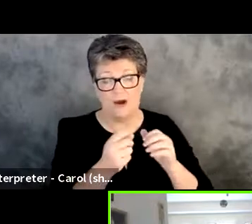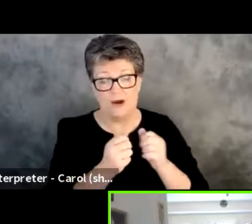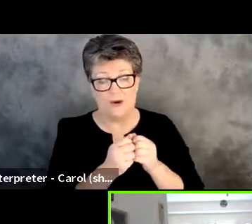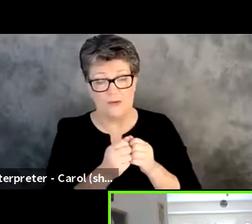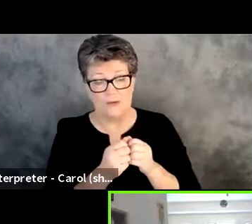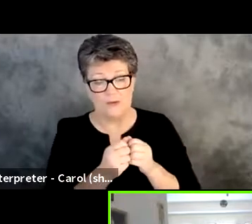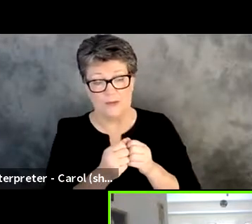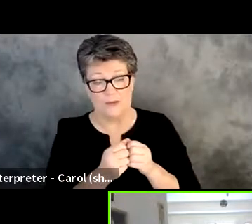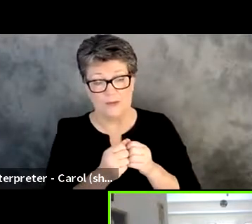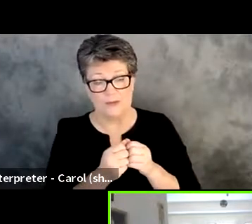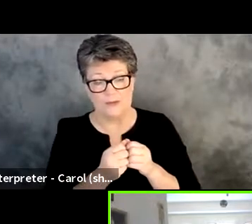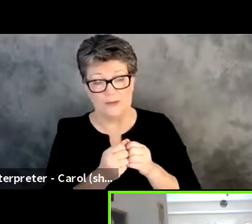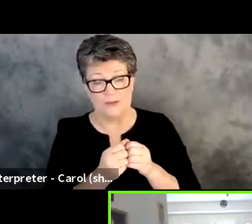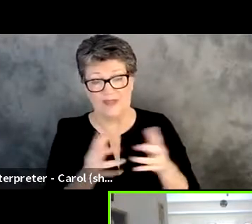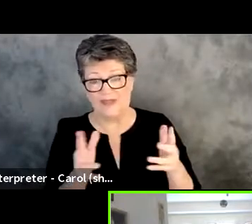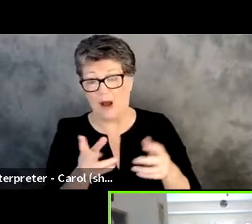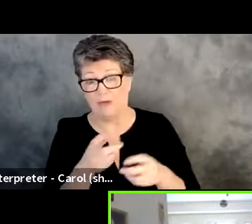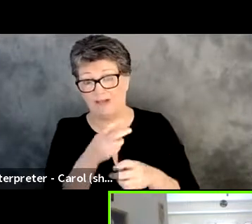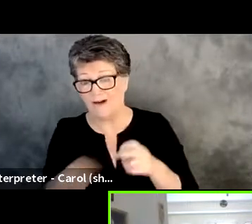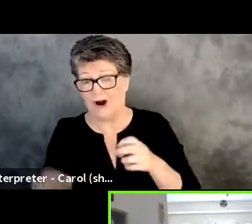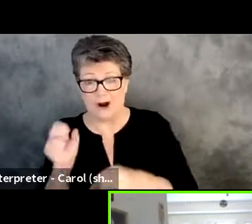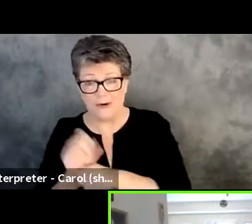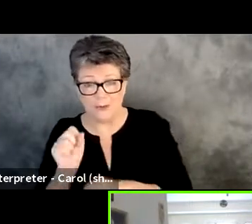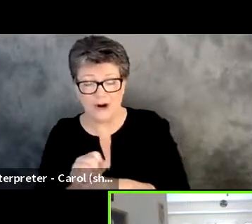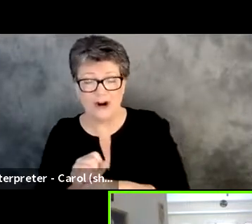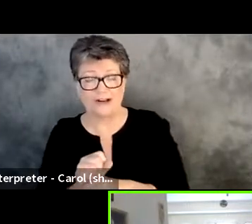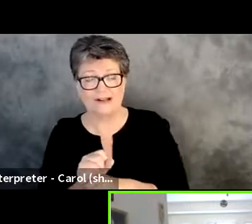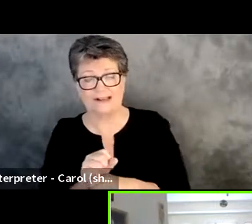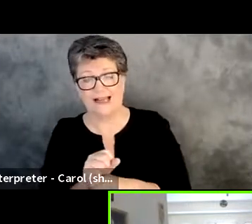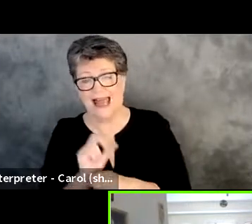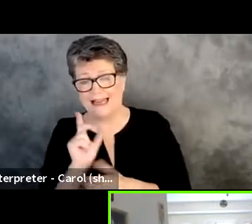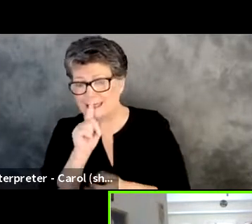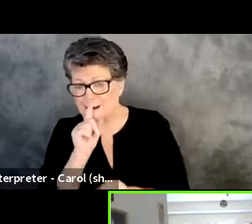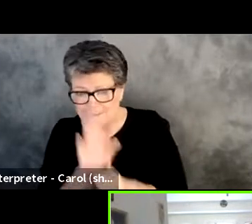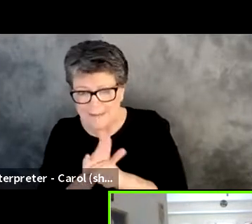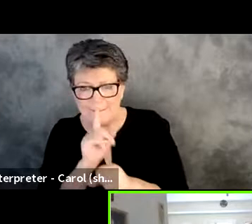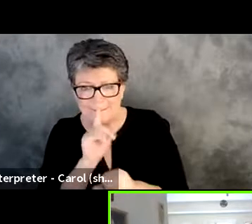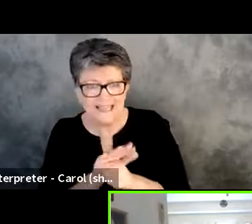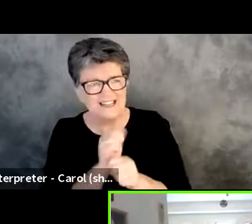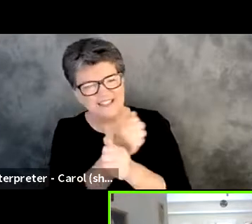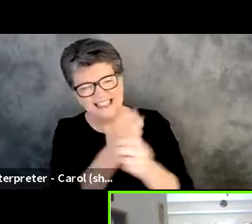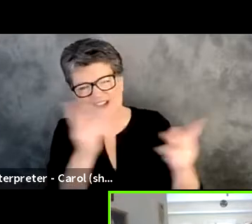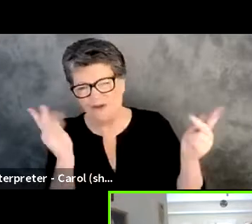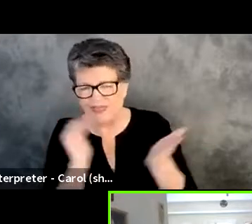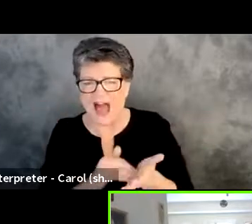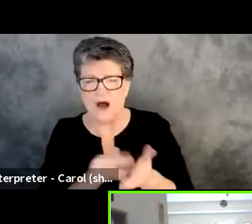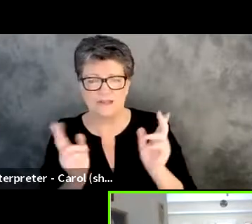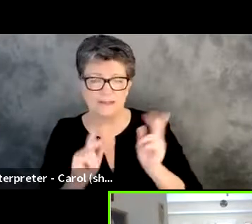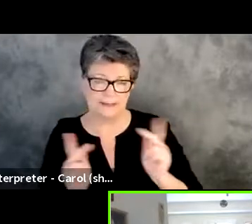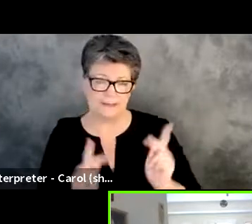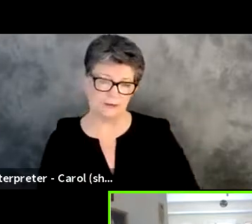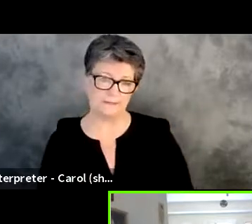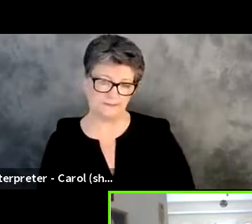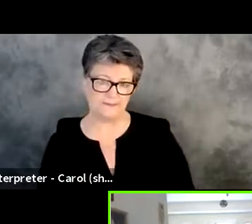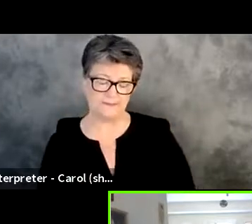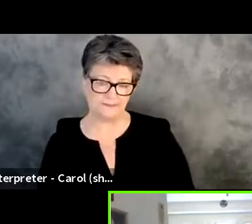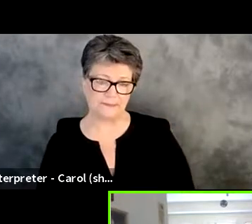the hard work and commitment of thousands of disabled people.